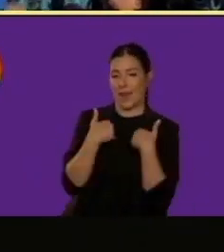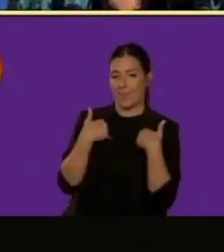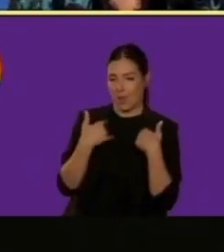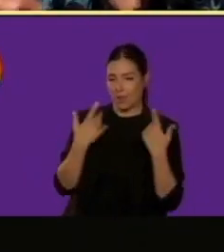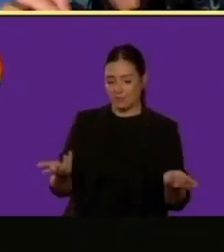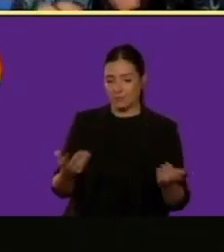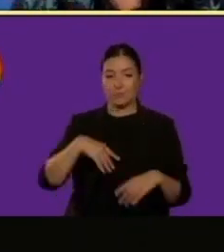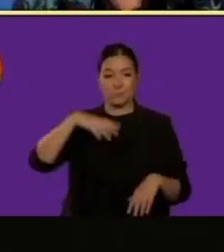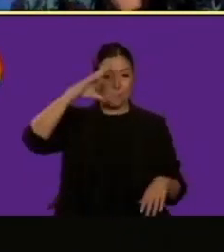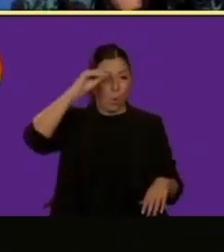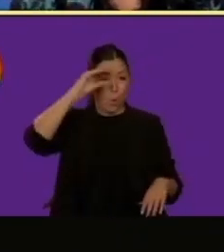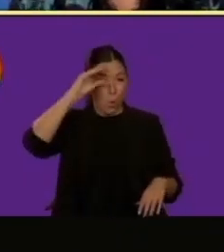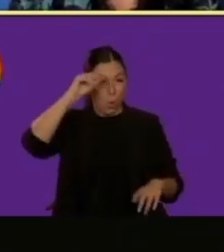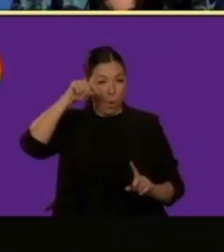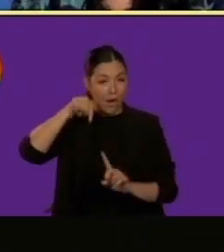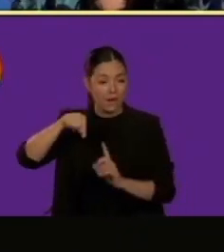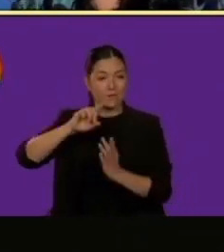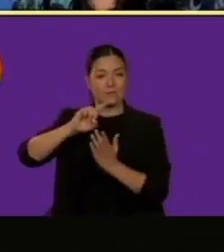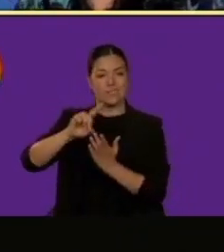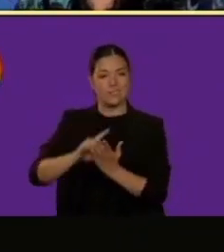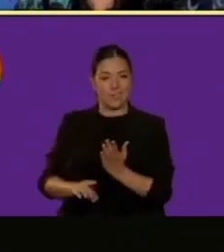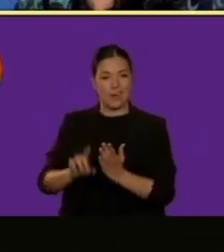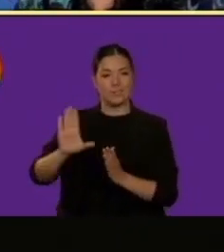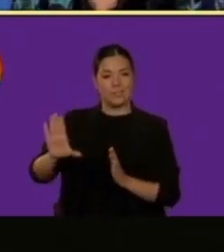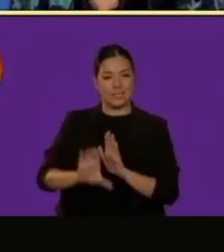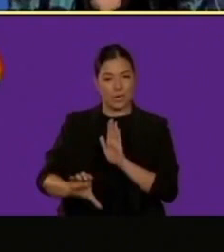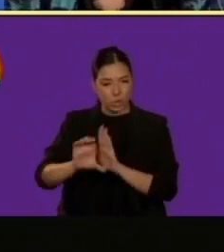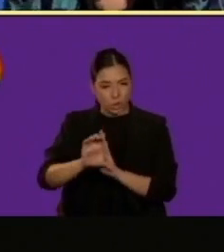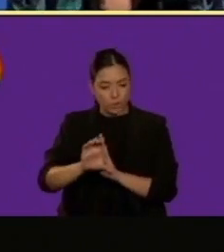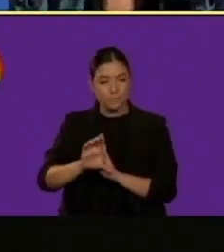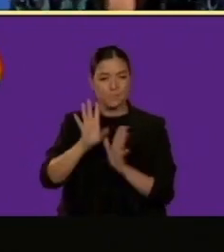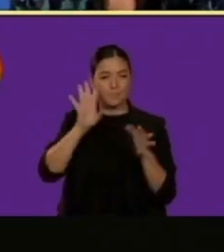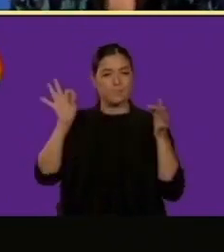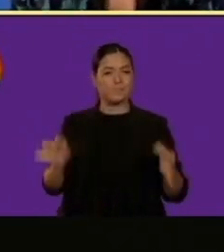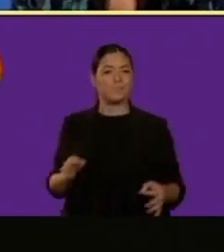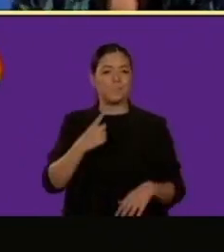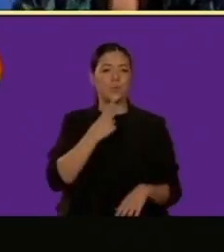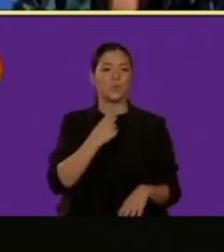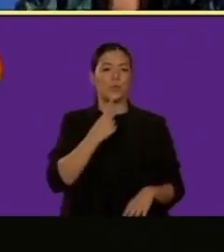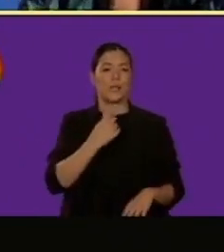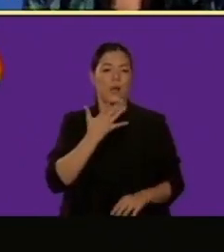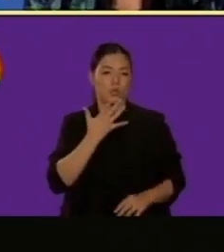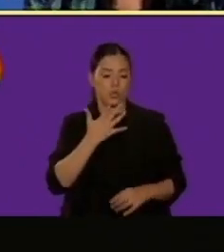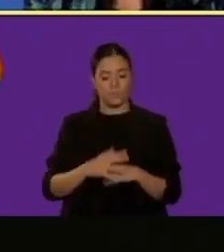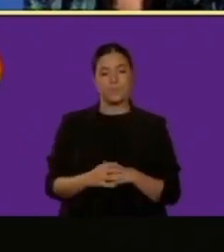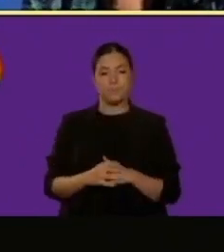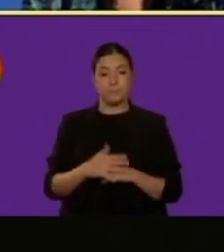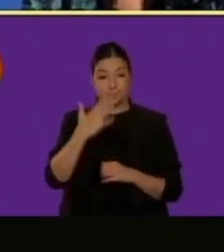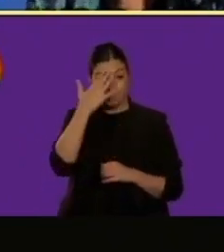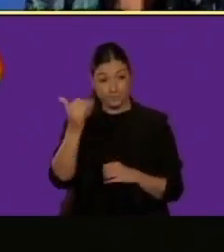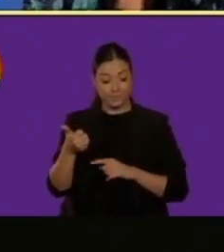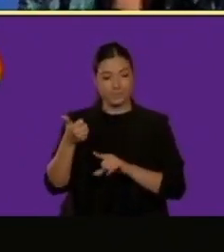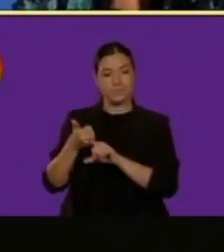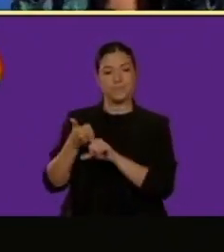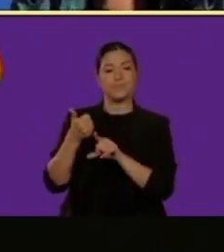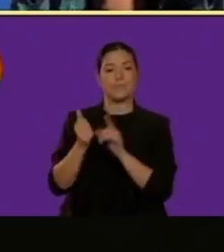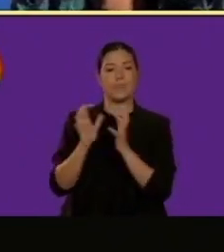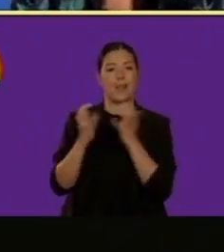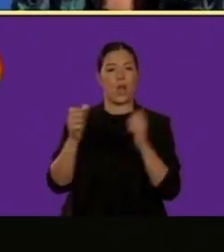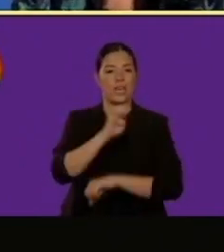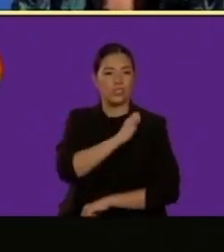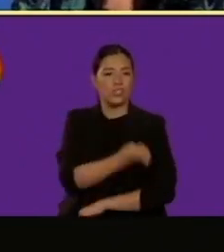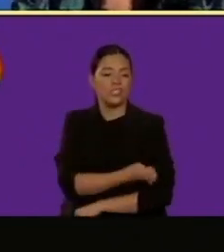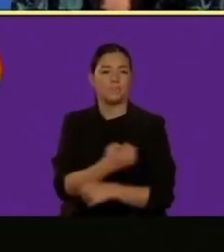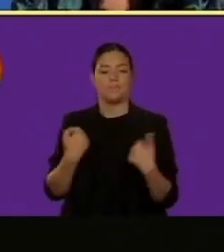end, sus propios objetos the y students agregan código. design their objects and También add comencé some a codes. diseñar un And diseño also, I talked